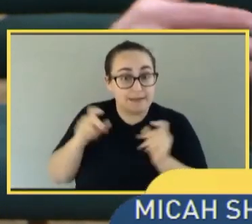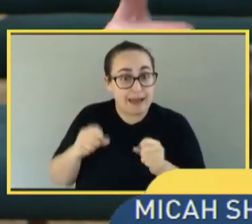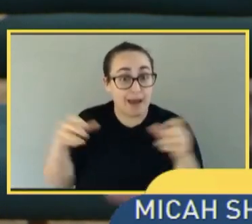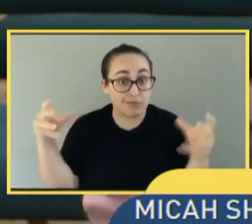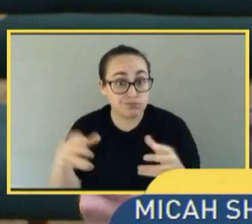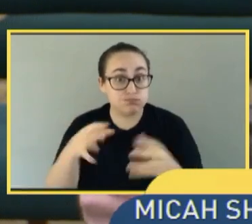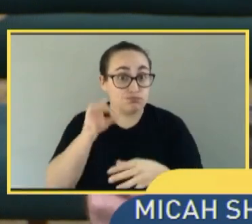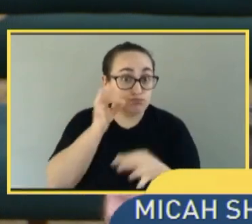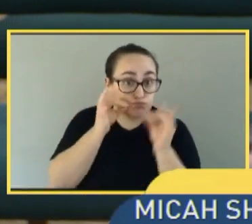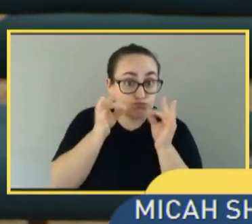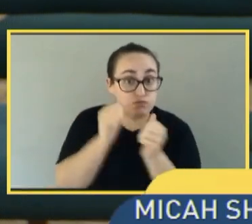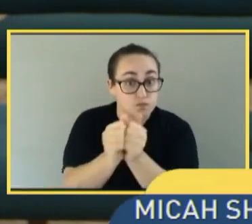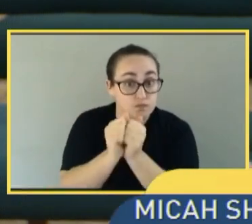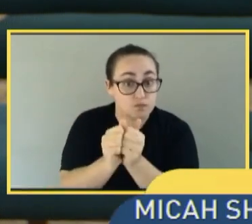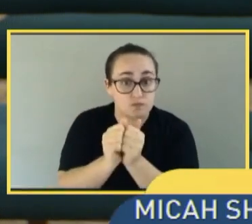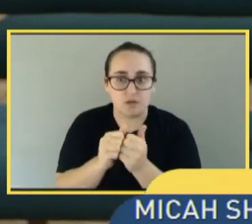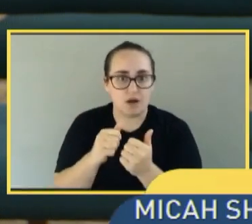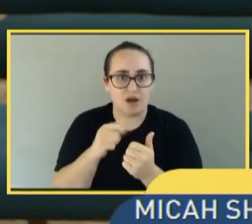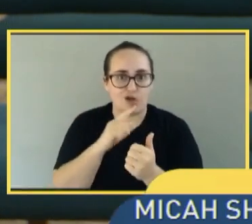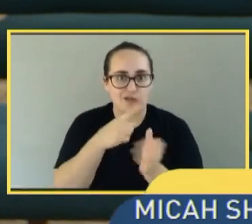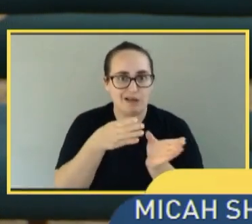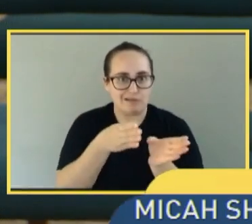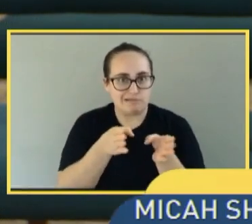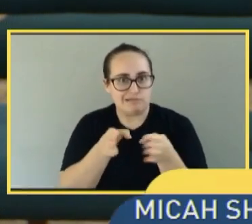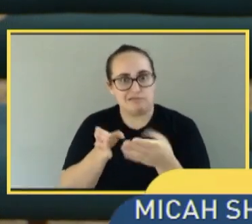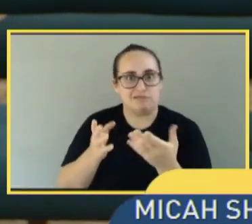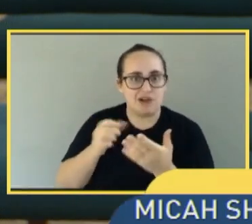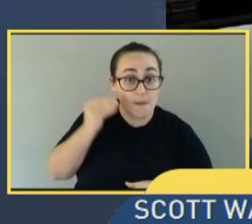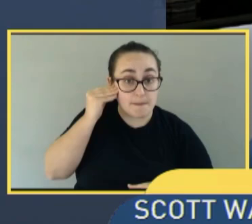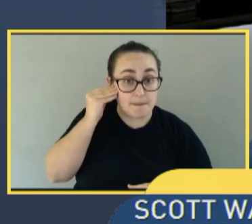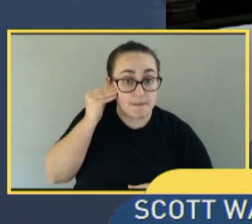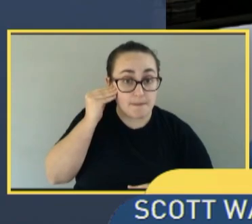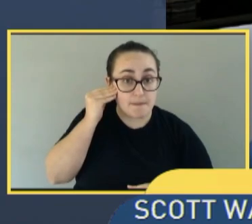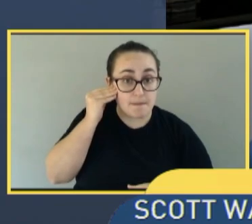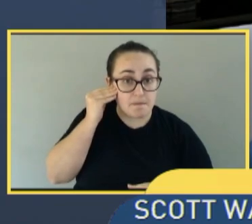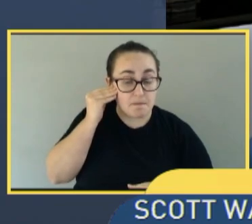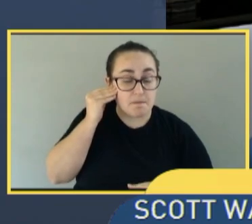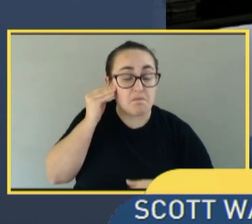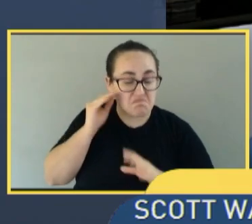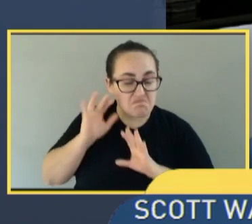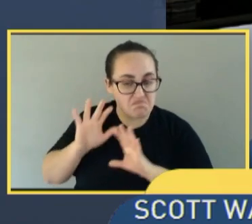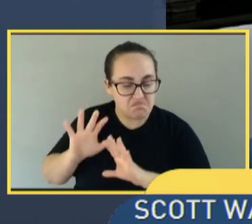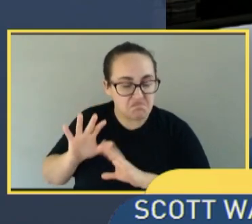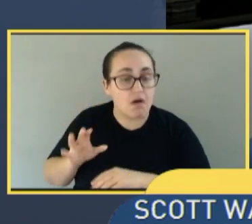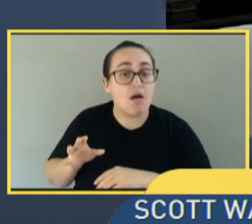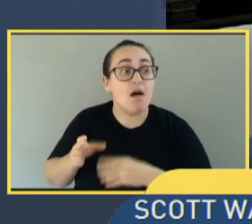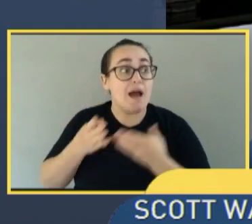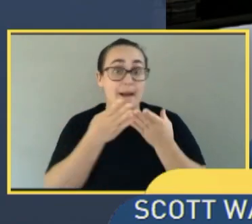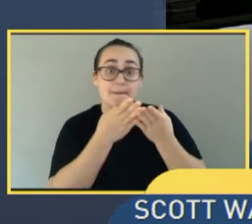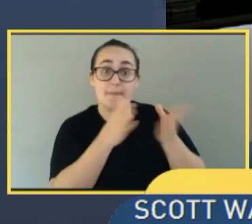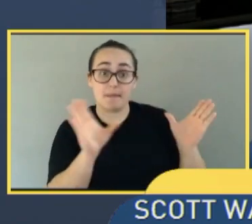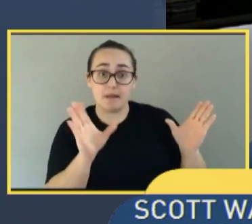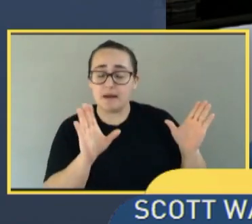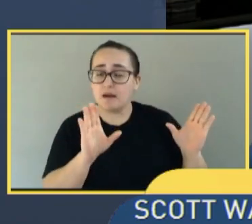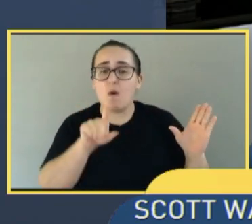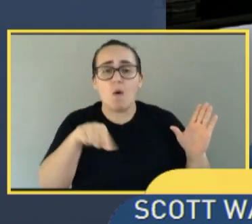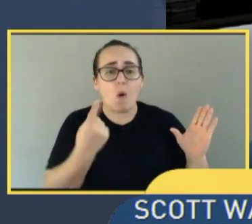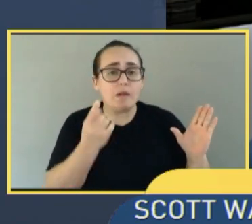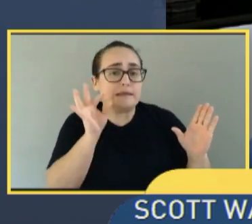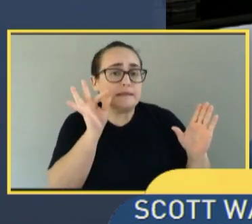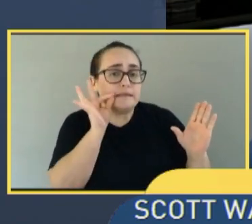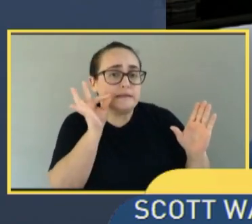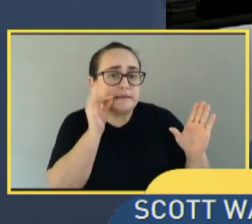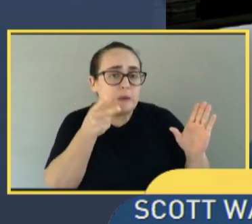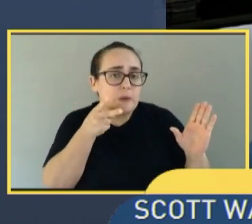towards normalizing unhealthy use rather than healthy use. Scott Waller of the Washington Association for Substance Misuse and